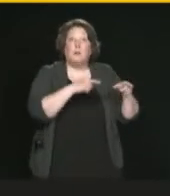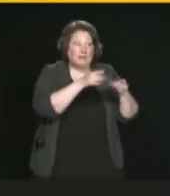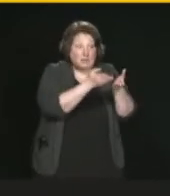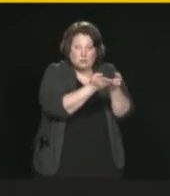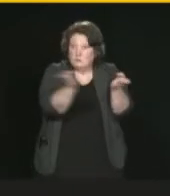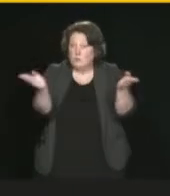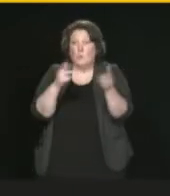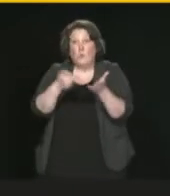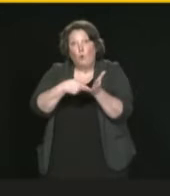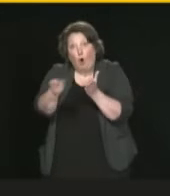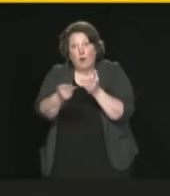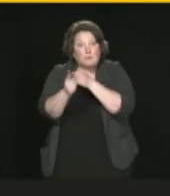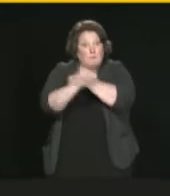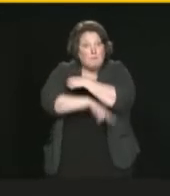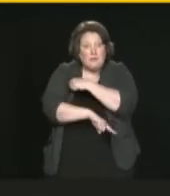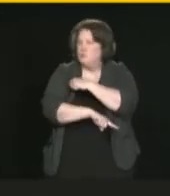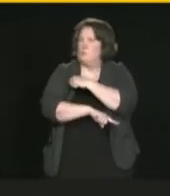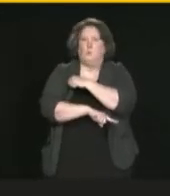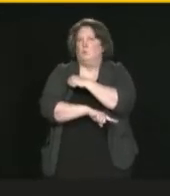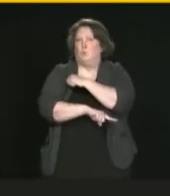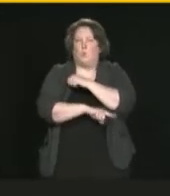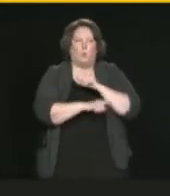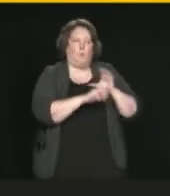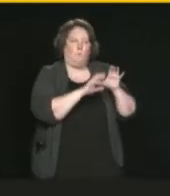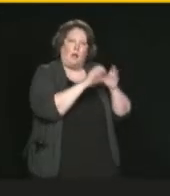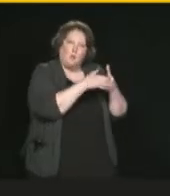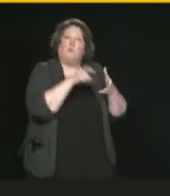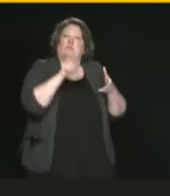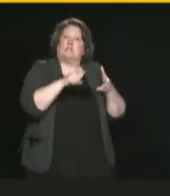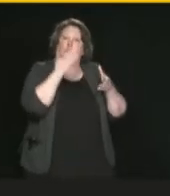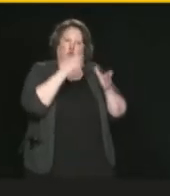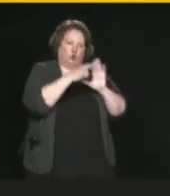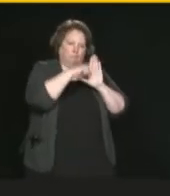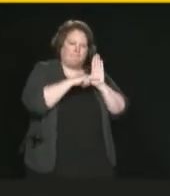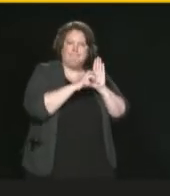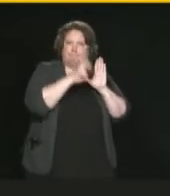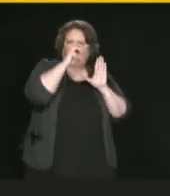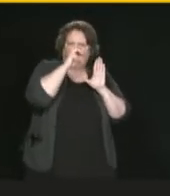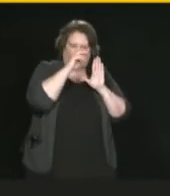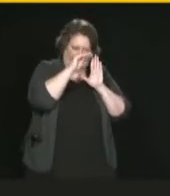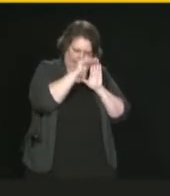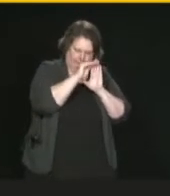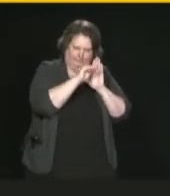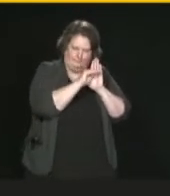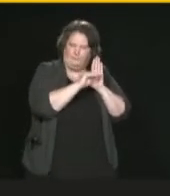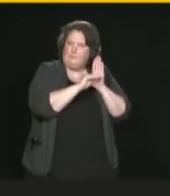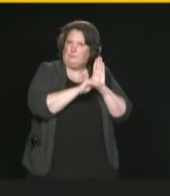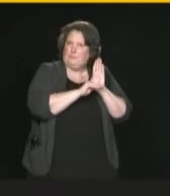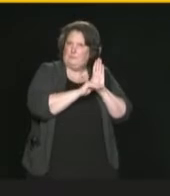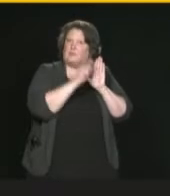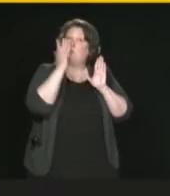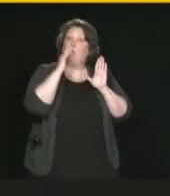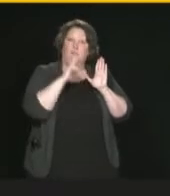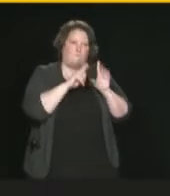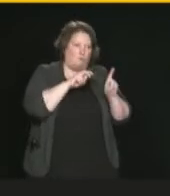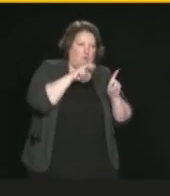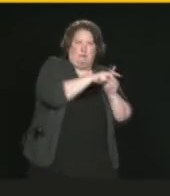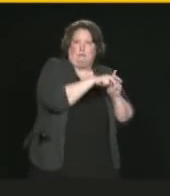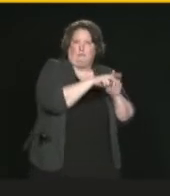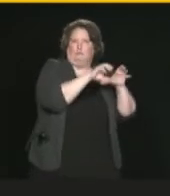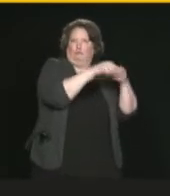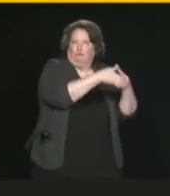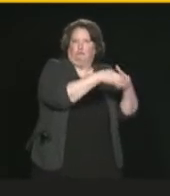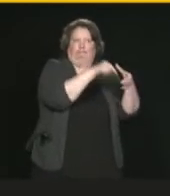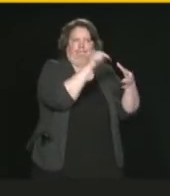system that is rigorous and can deal with criminals. But I'm looking forward to working with the